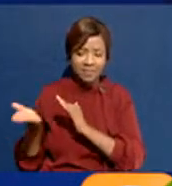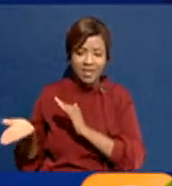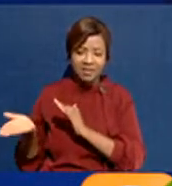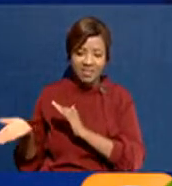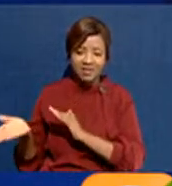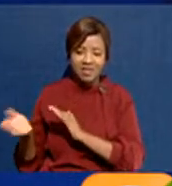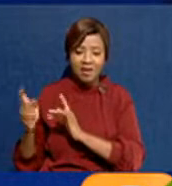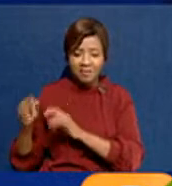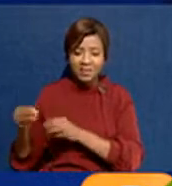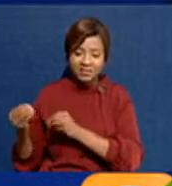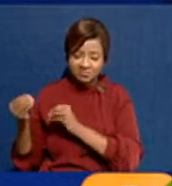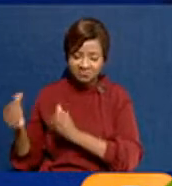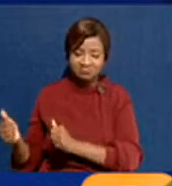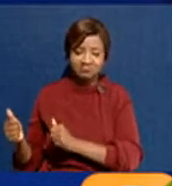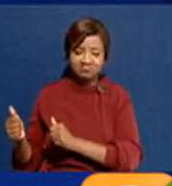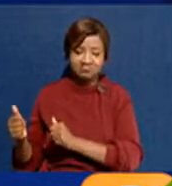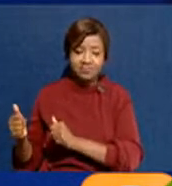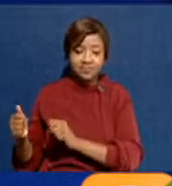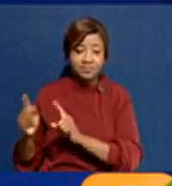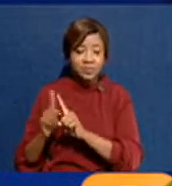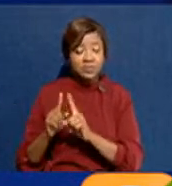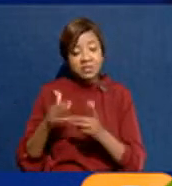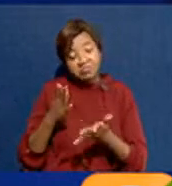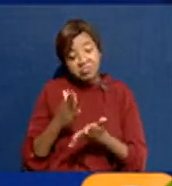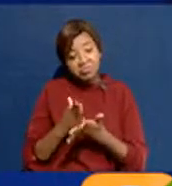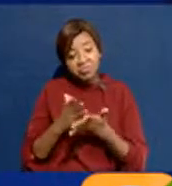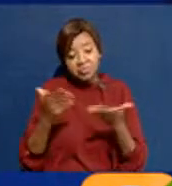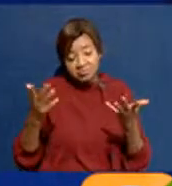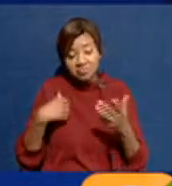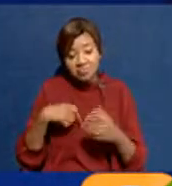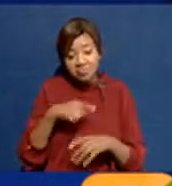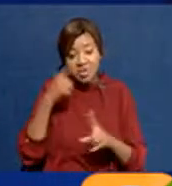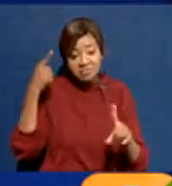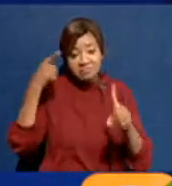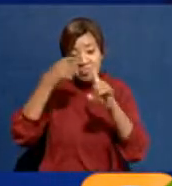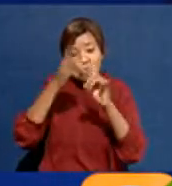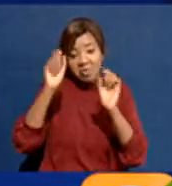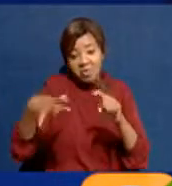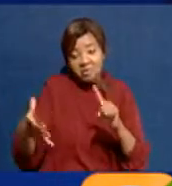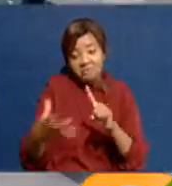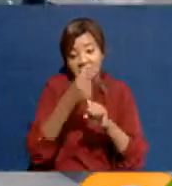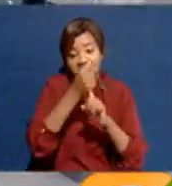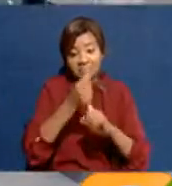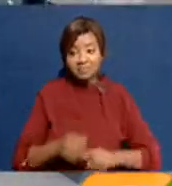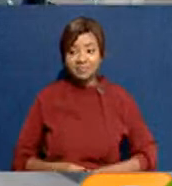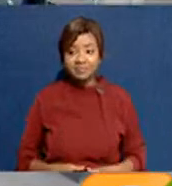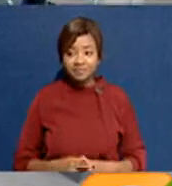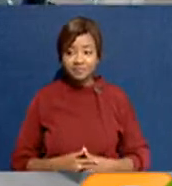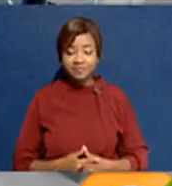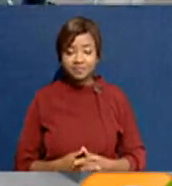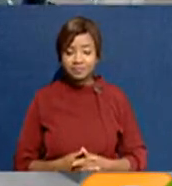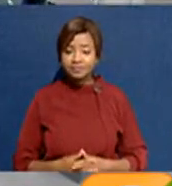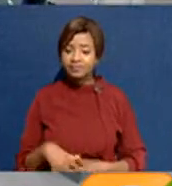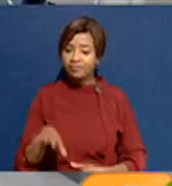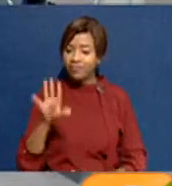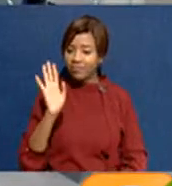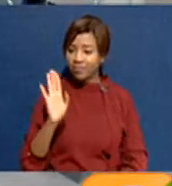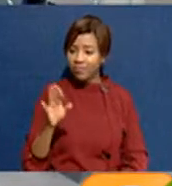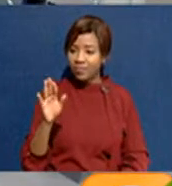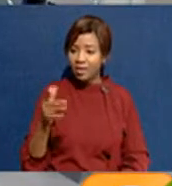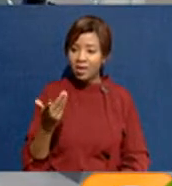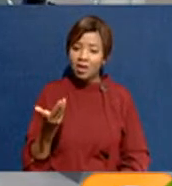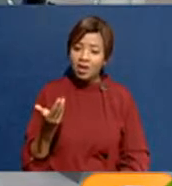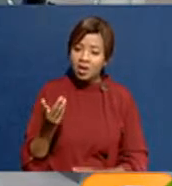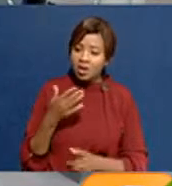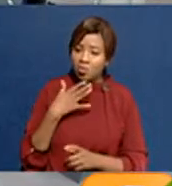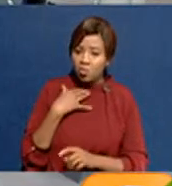as one of our colleagues said, our dreams are valid. So I think we will get there. No, certainly. And I want to get Madam